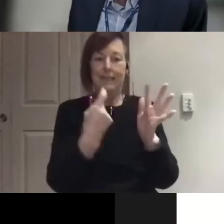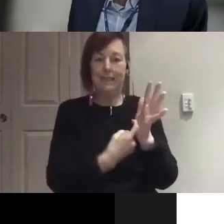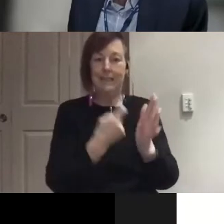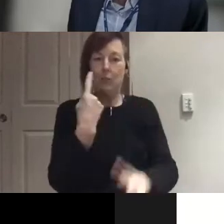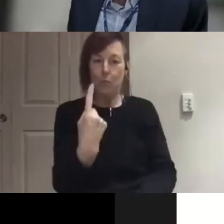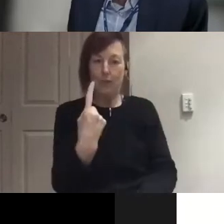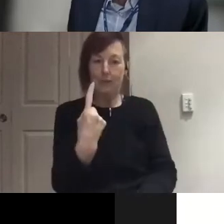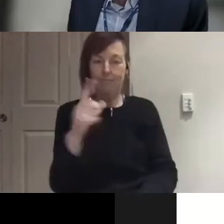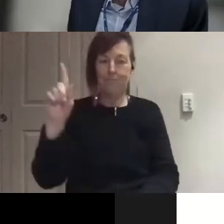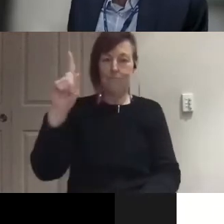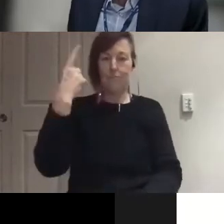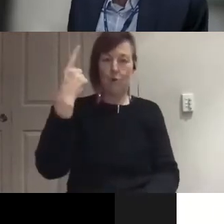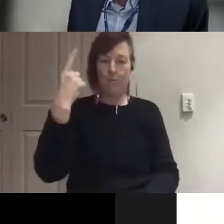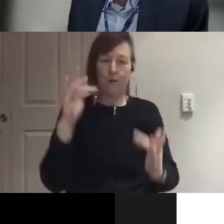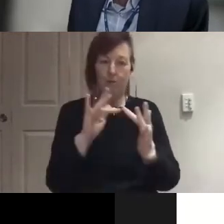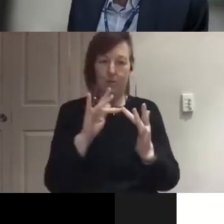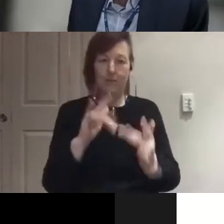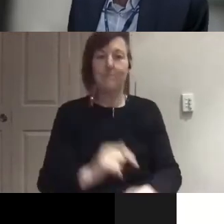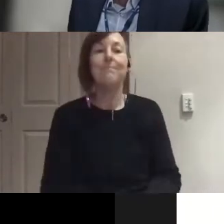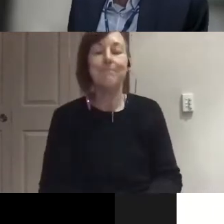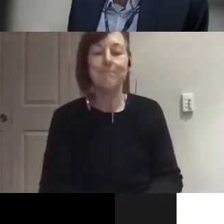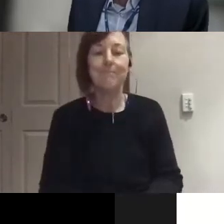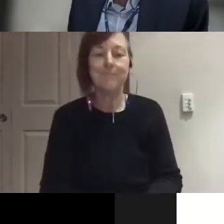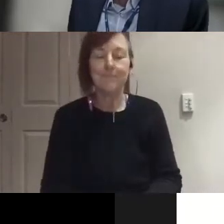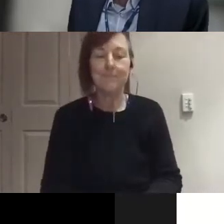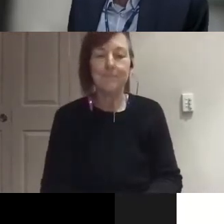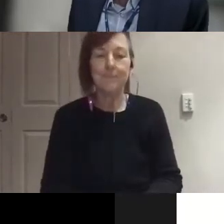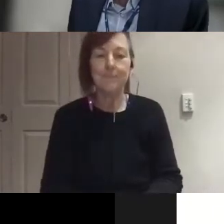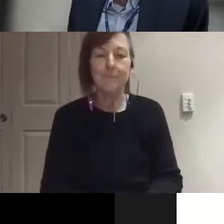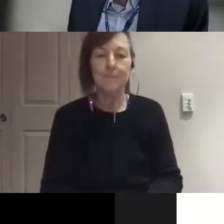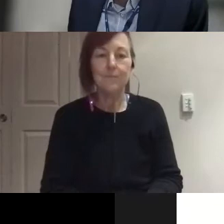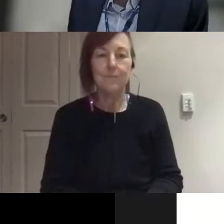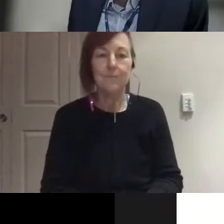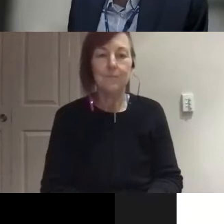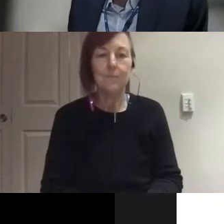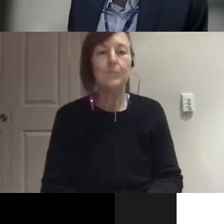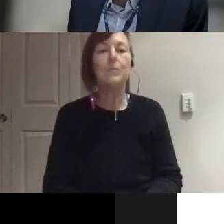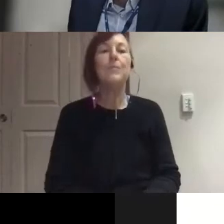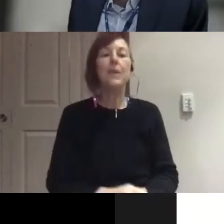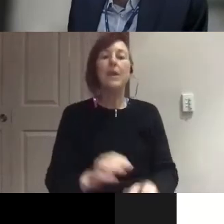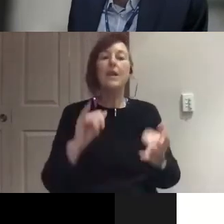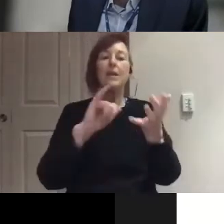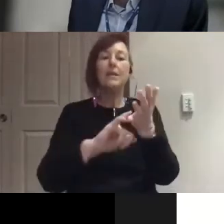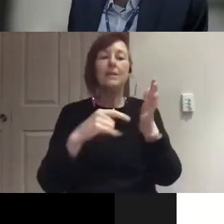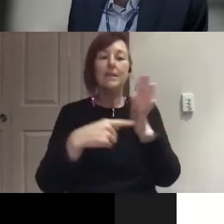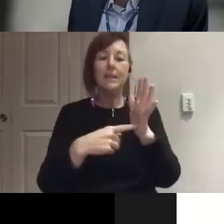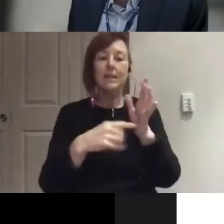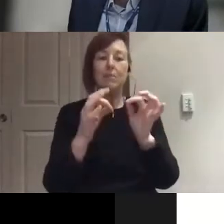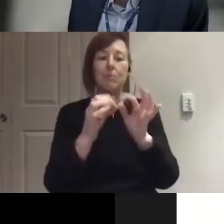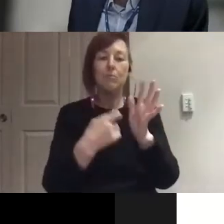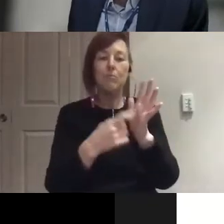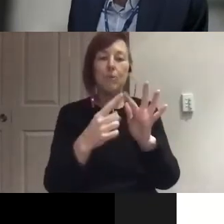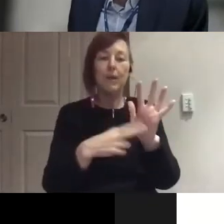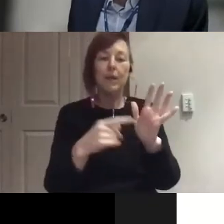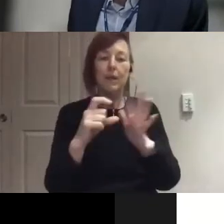Okay. So St. Brendan's is stop and stay location.